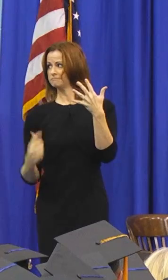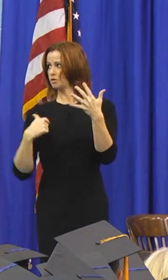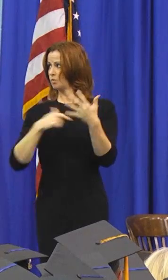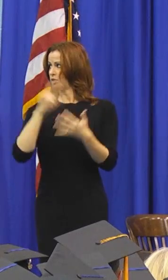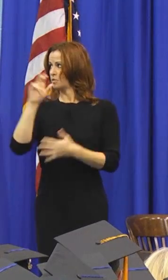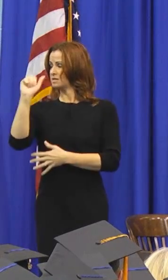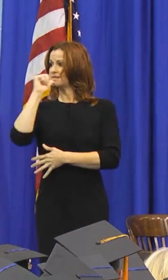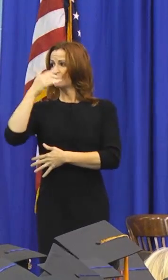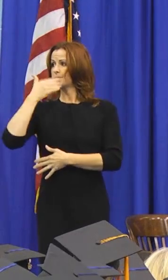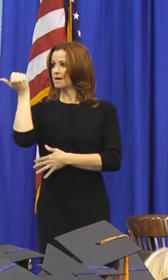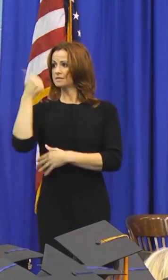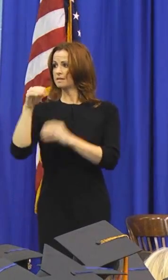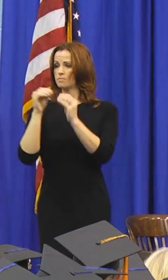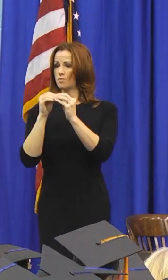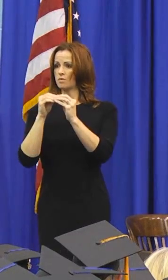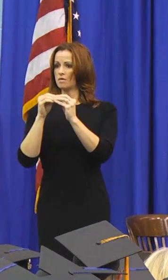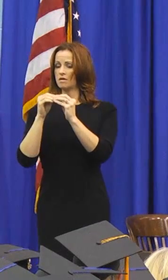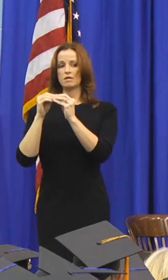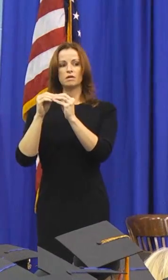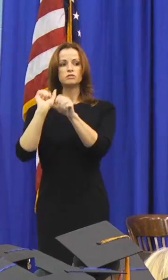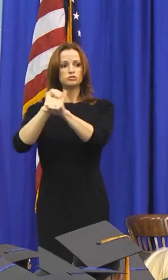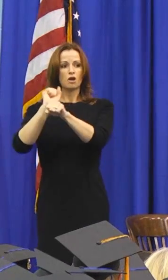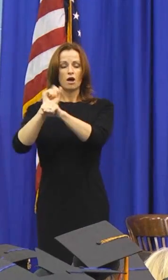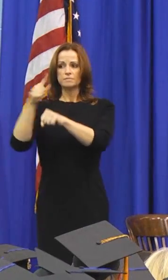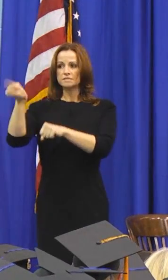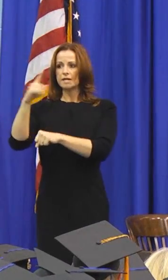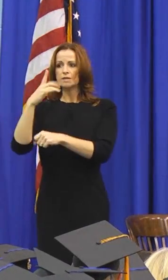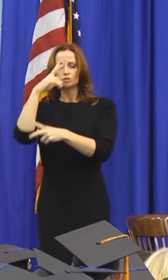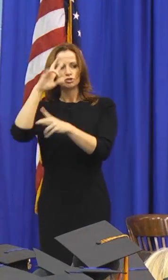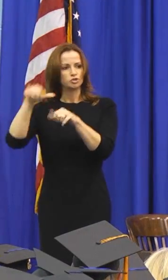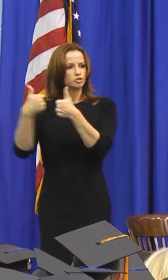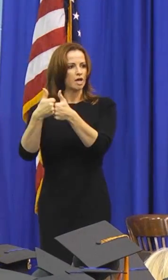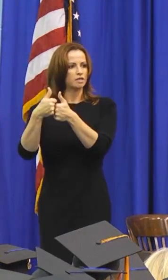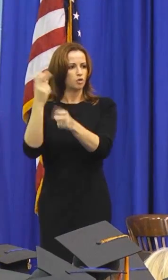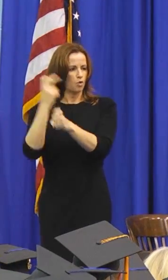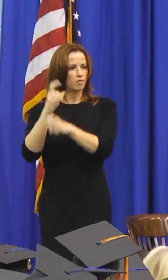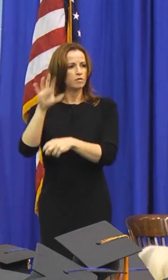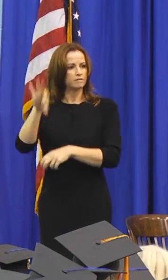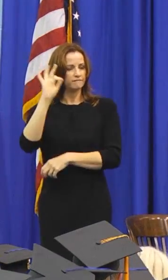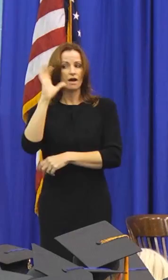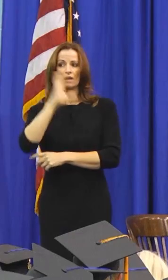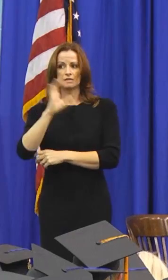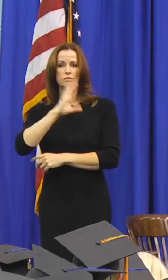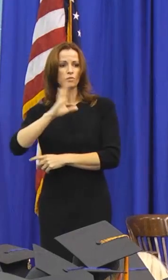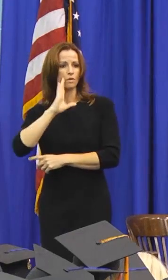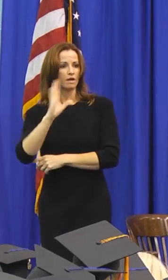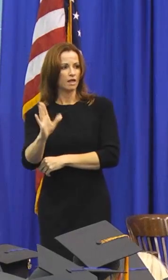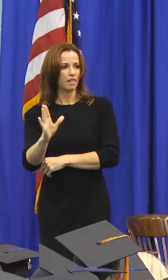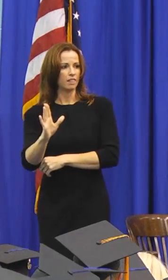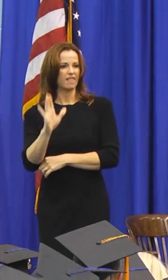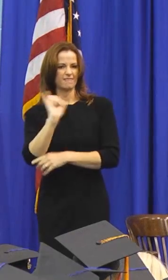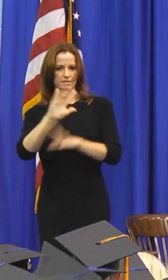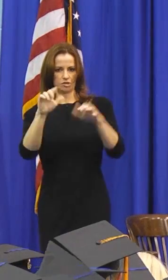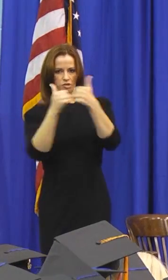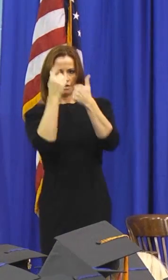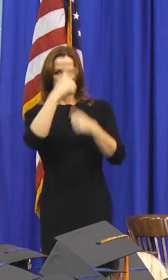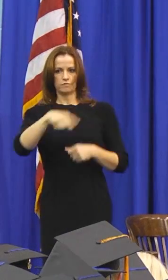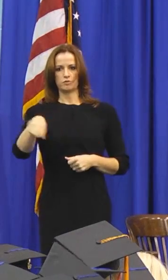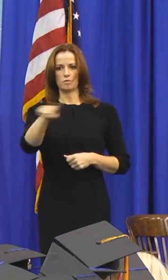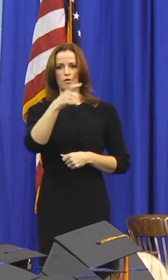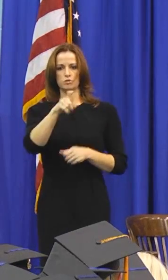you as you move in to this workforce and the place that we call America. You, as a group